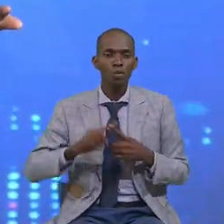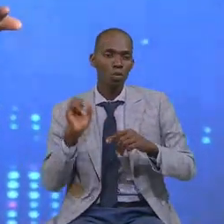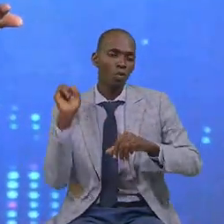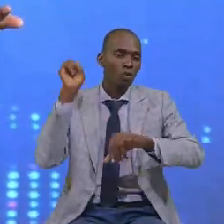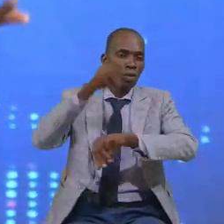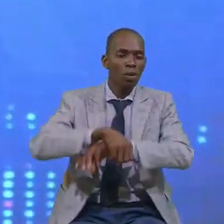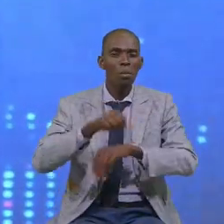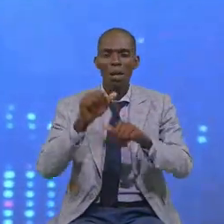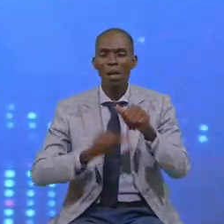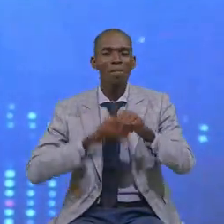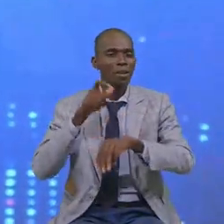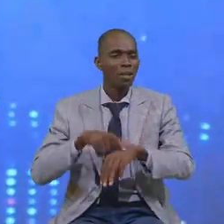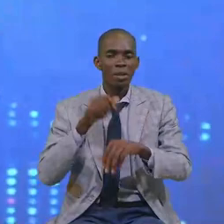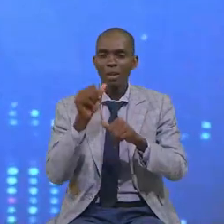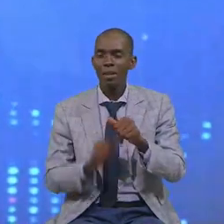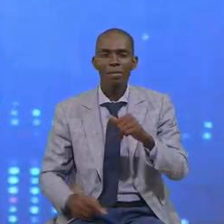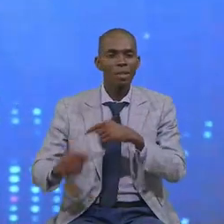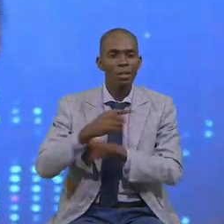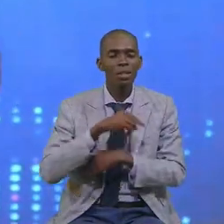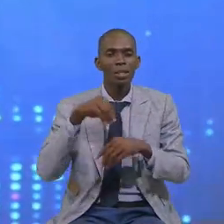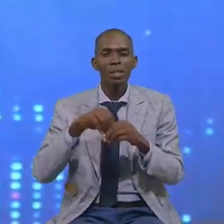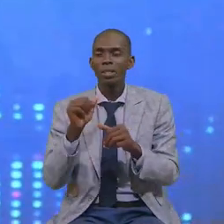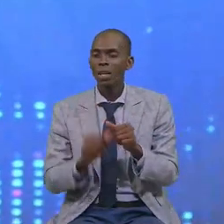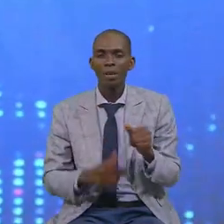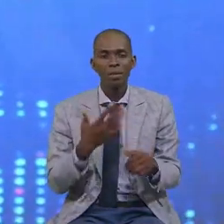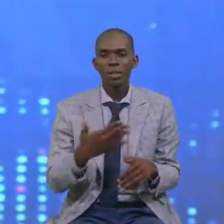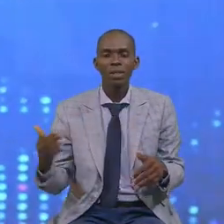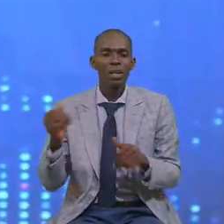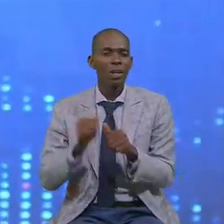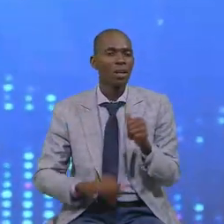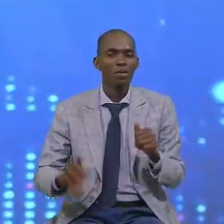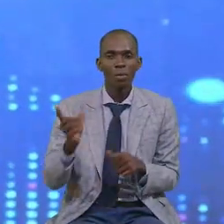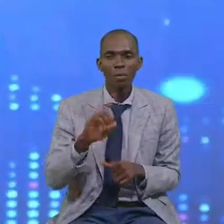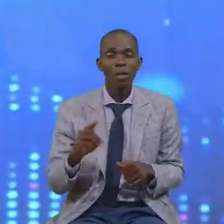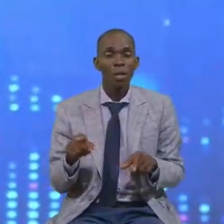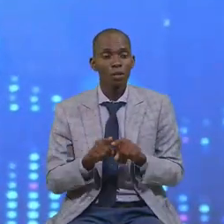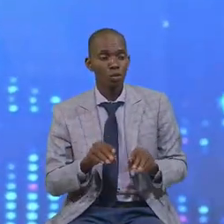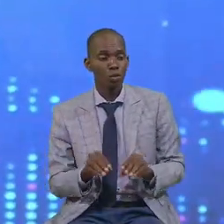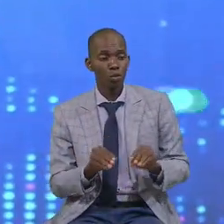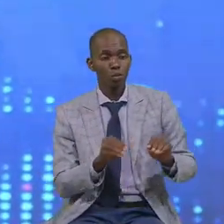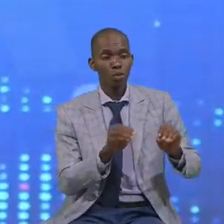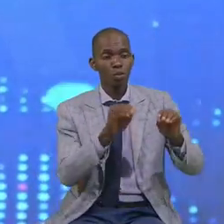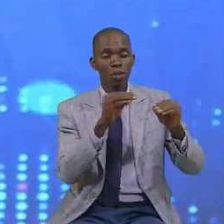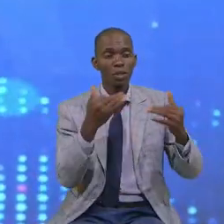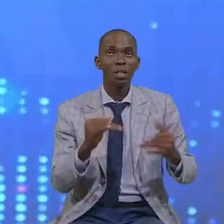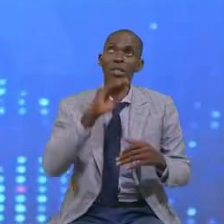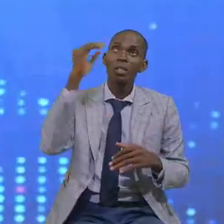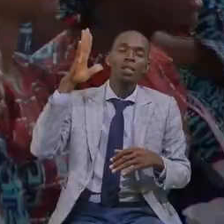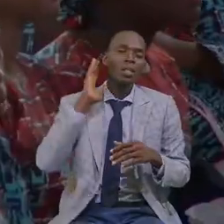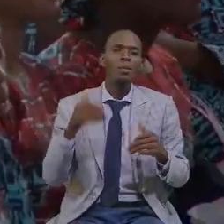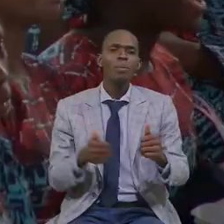every time, every day, in every scene, everywhere. As you are going out, grace is following